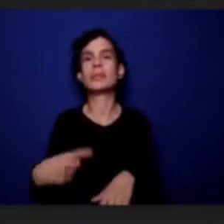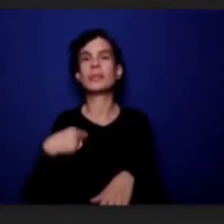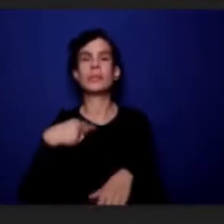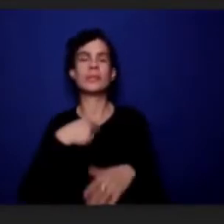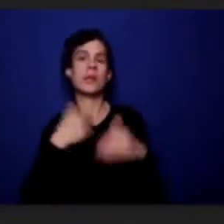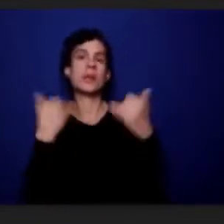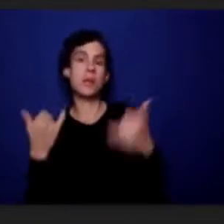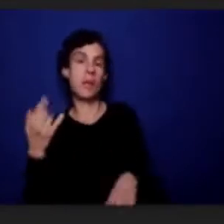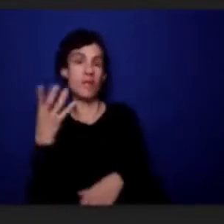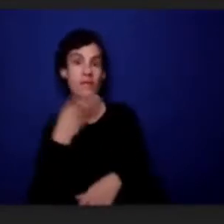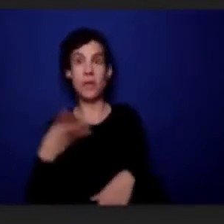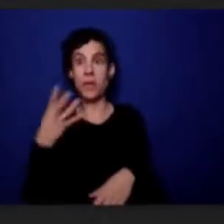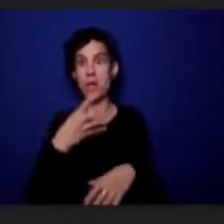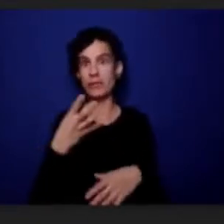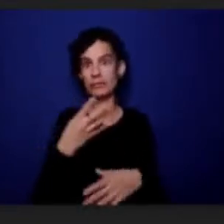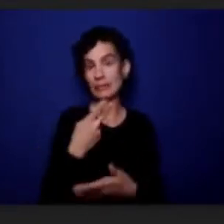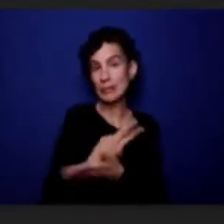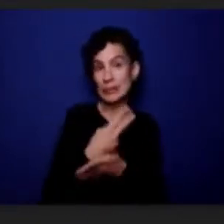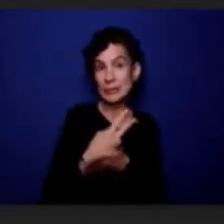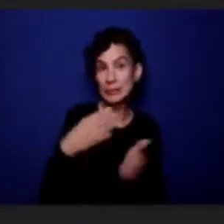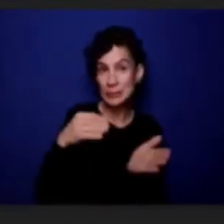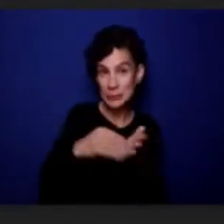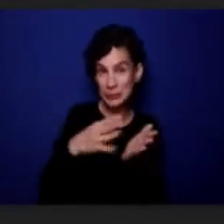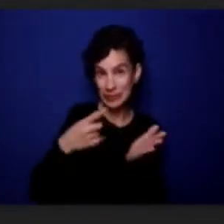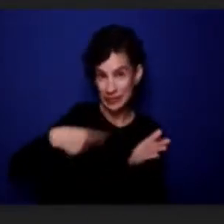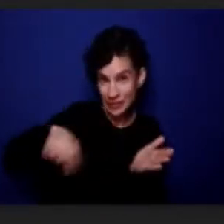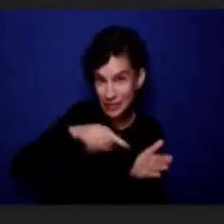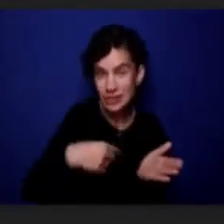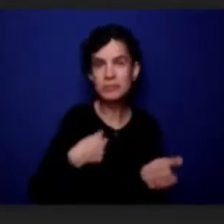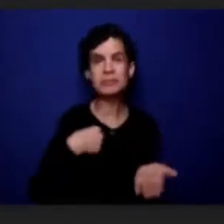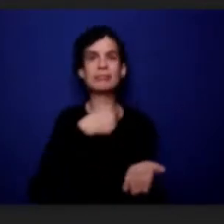journal. And I just want to ask another question.